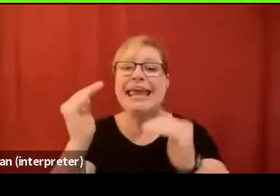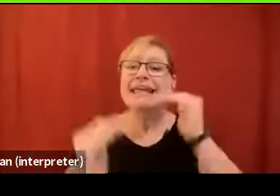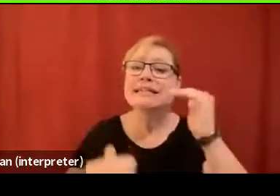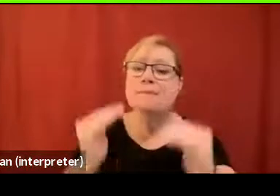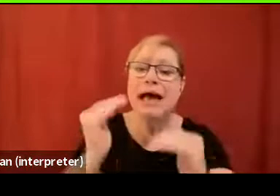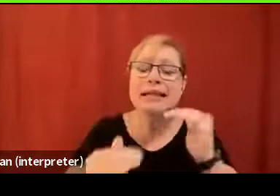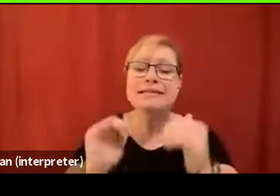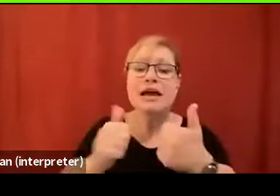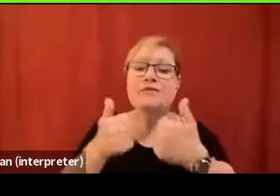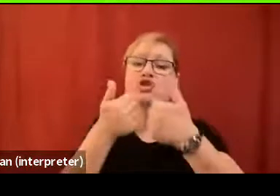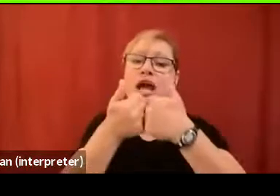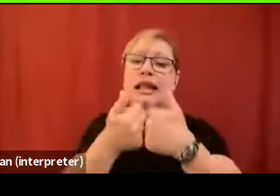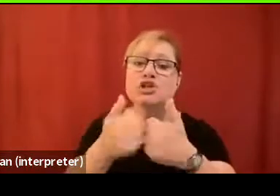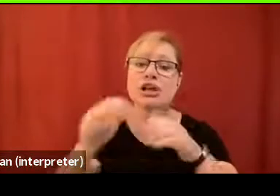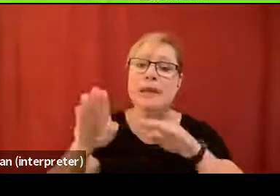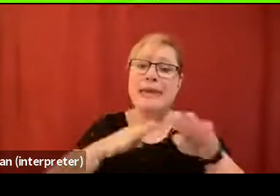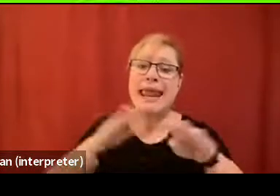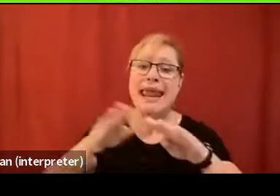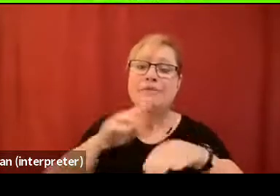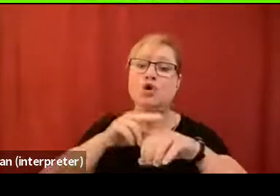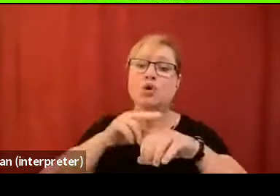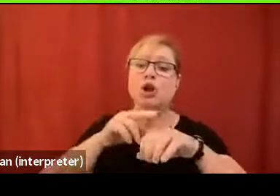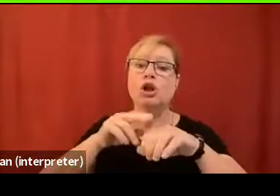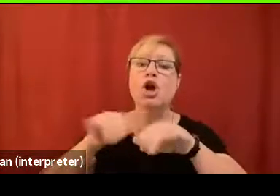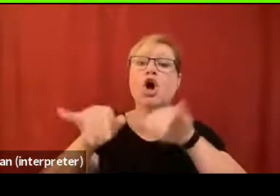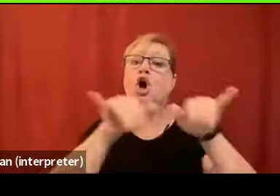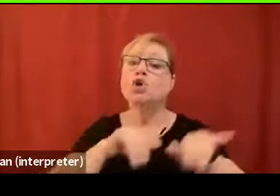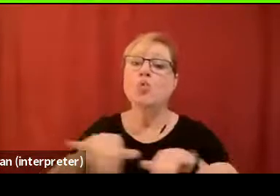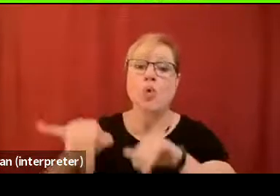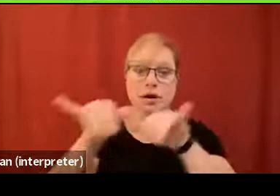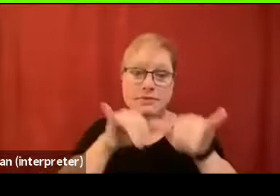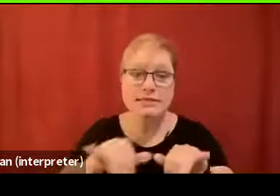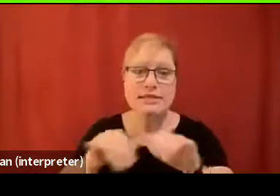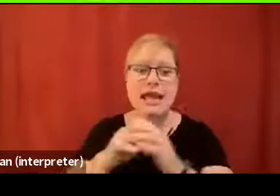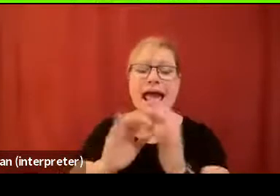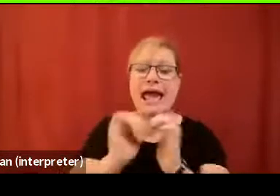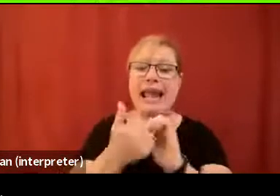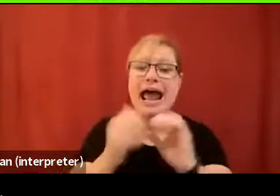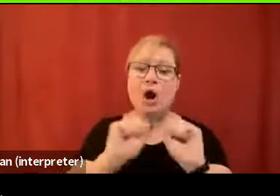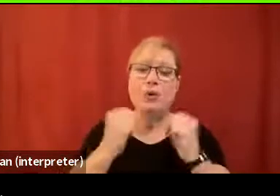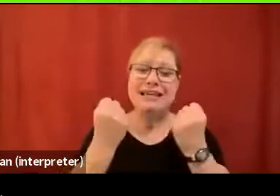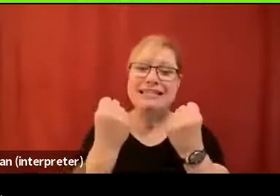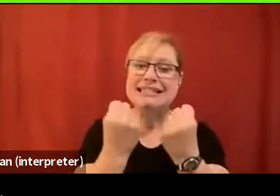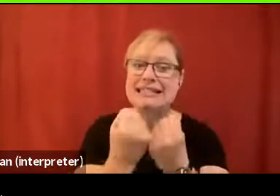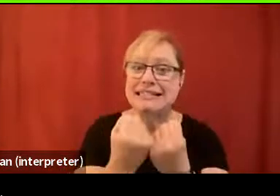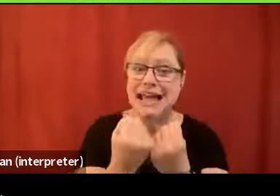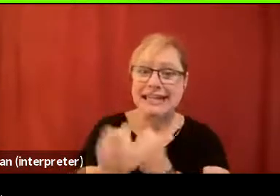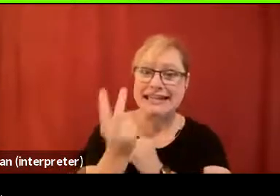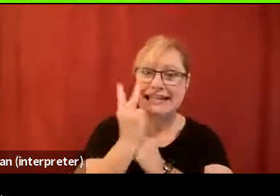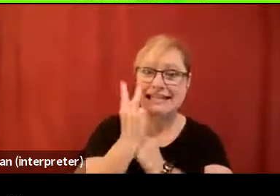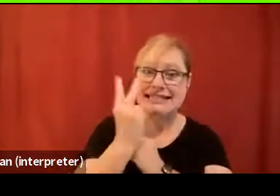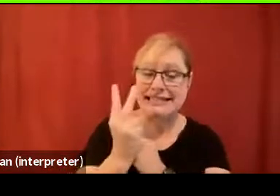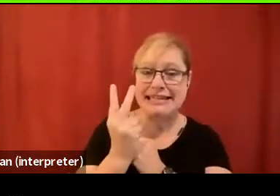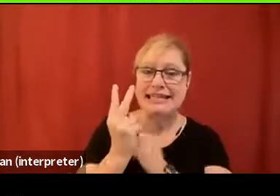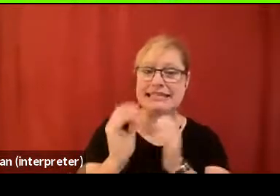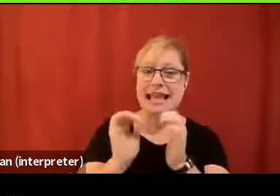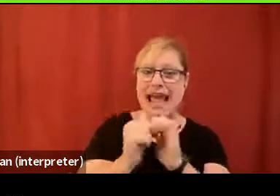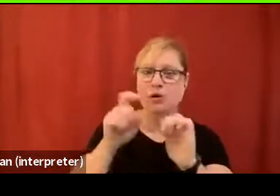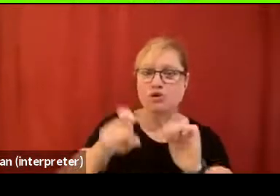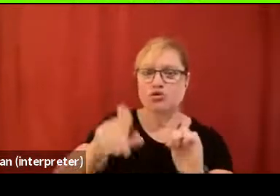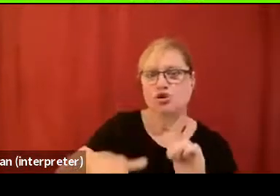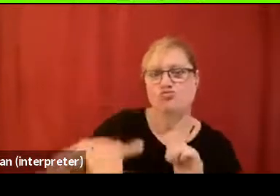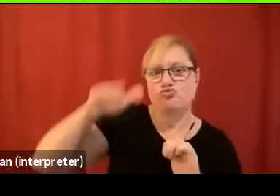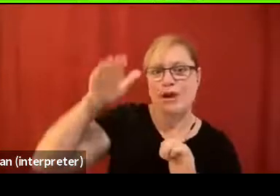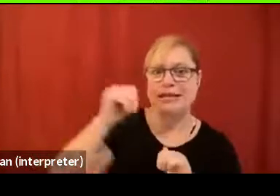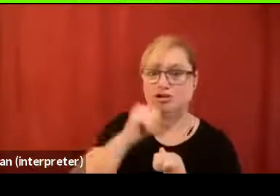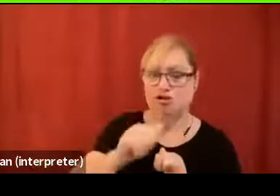and how societies see and contribute to the raising of girls. So I'll kind of leave it there